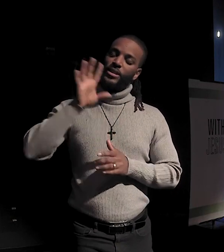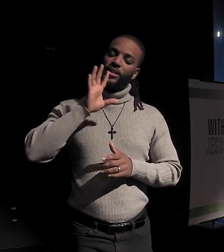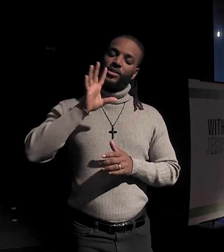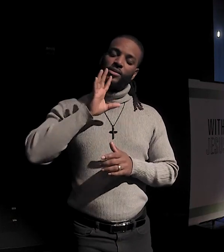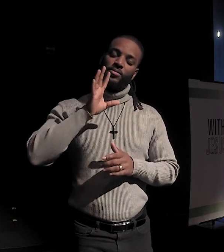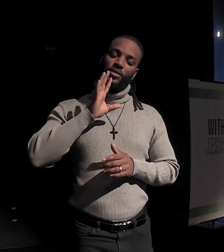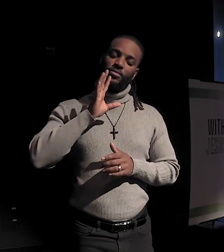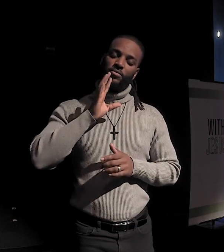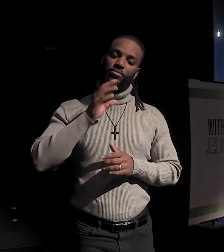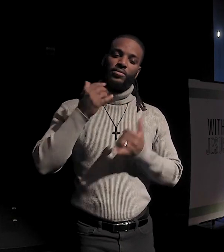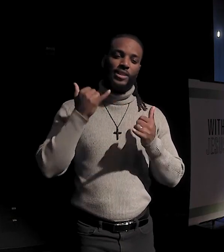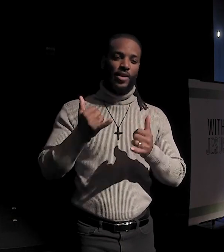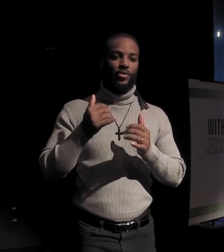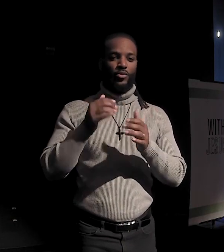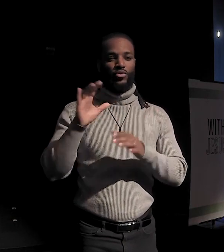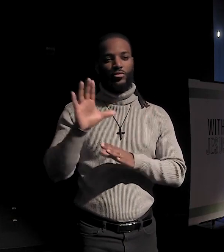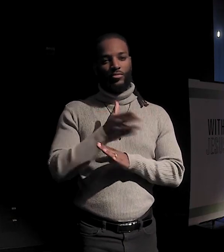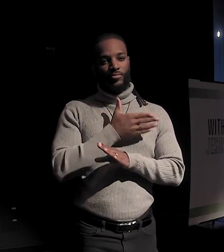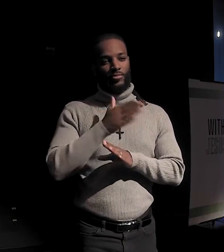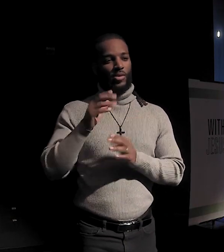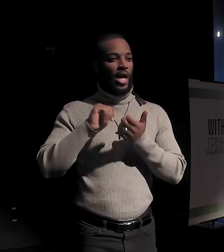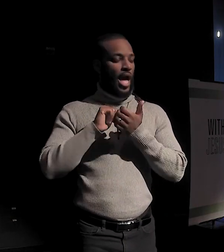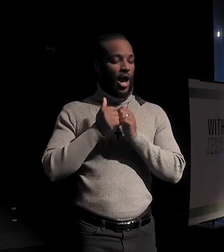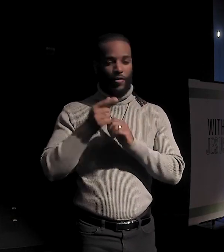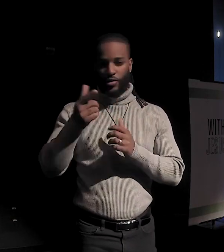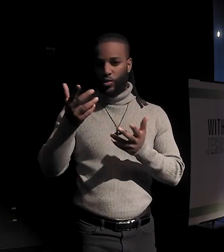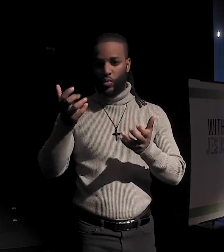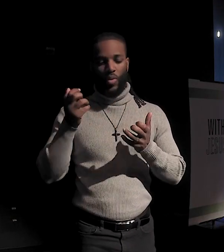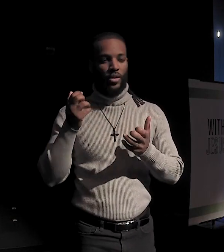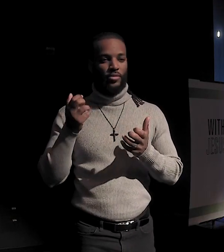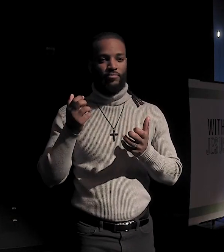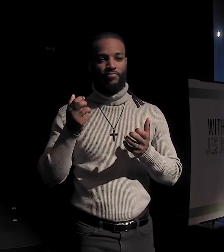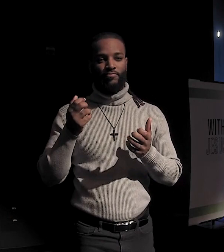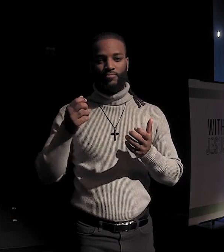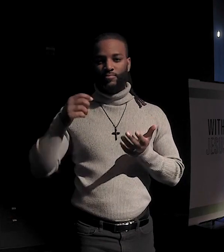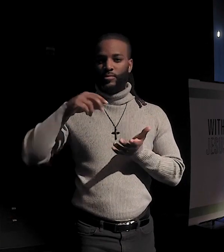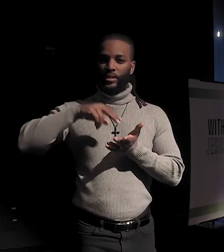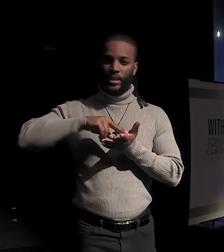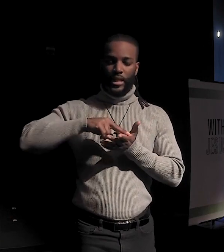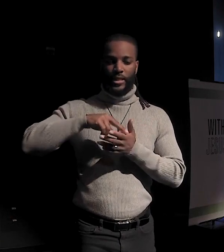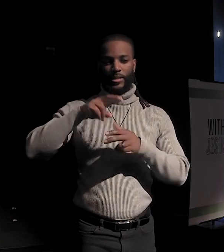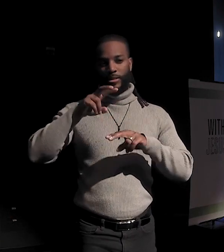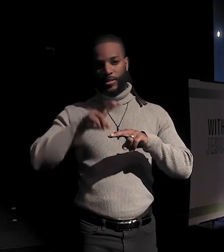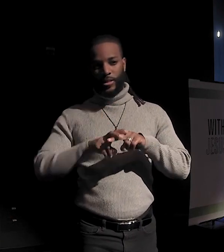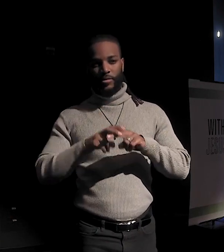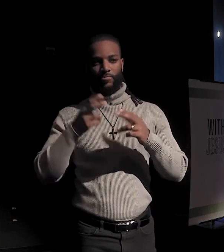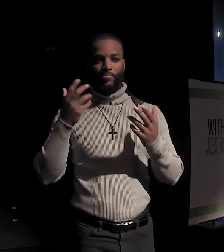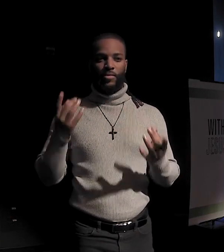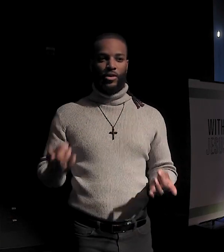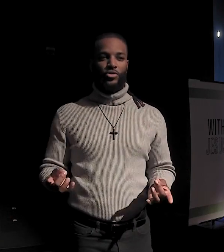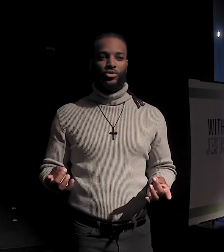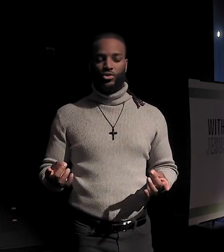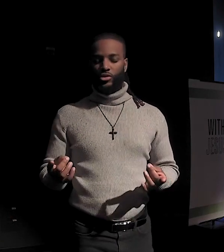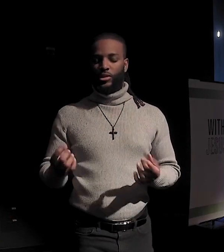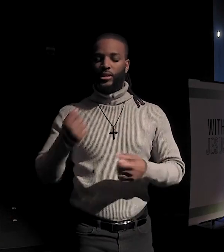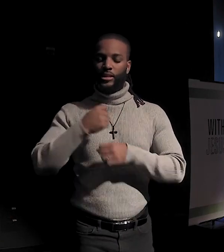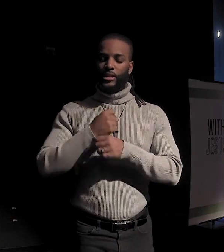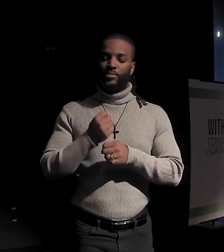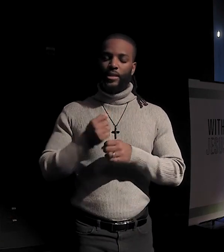just going to lean into some worship here in a minute. Just however you want to posture yourself, let's just make space to